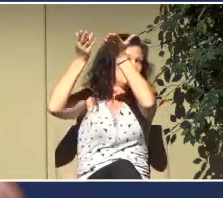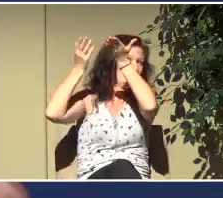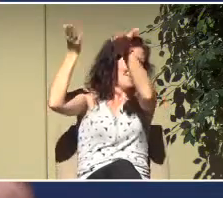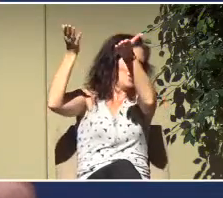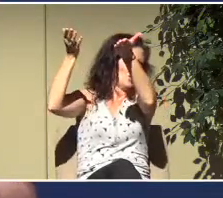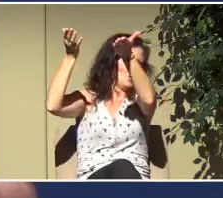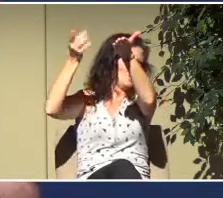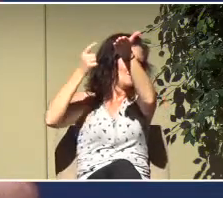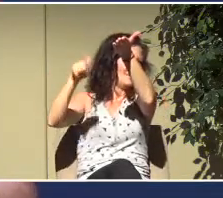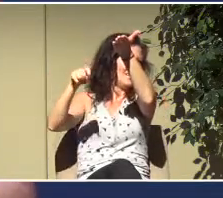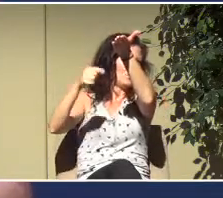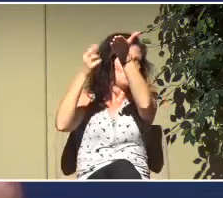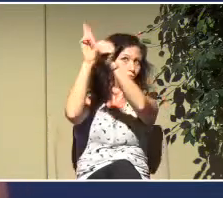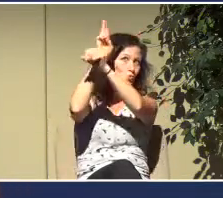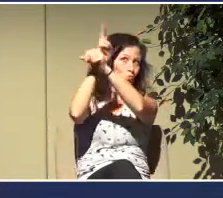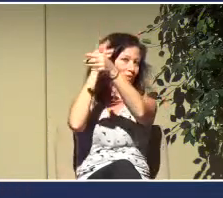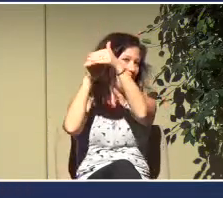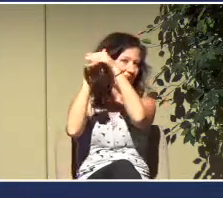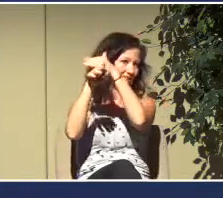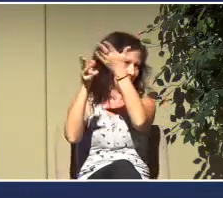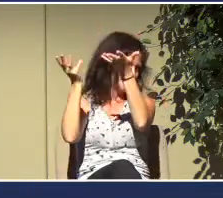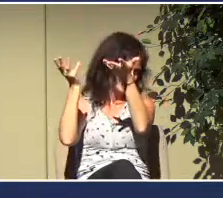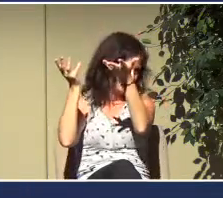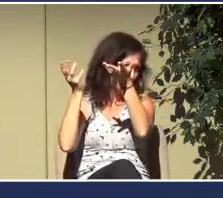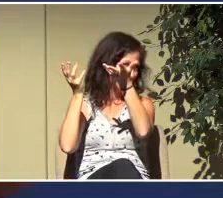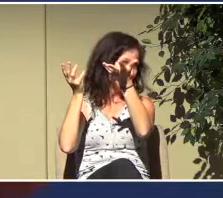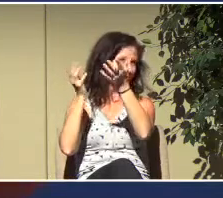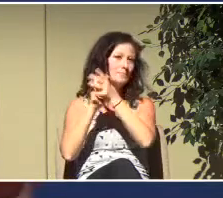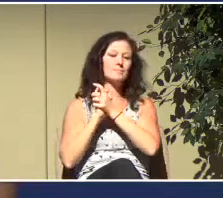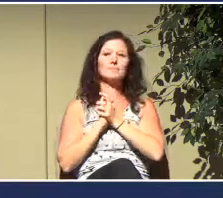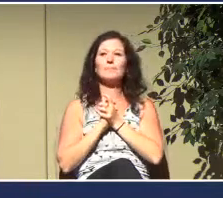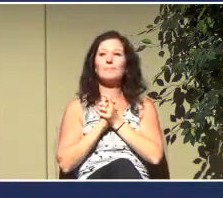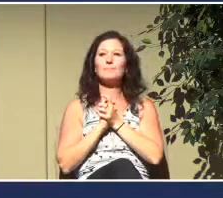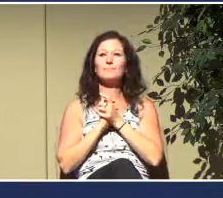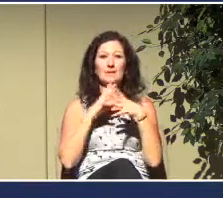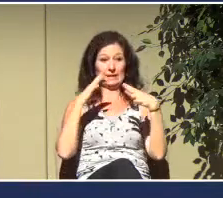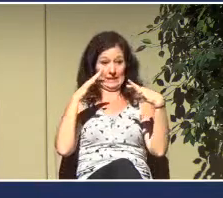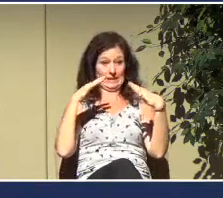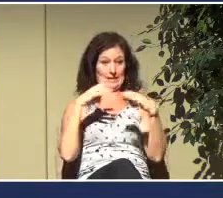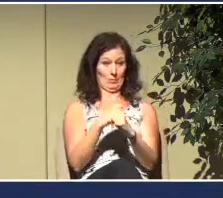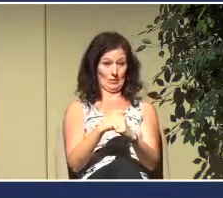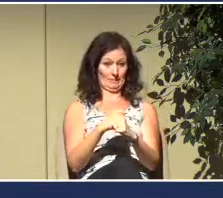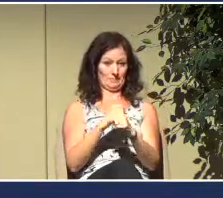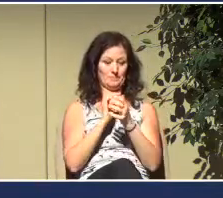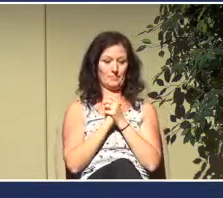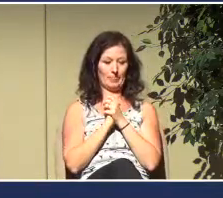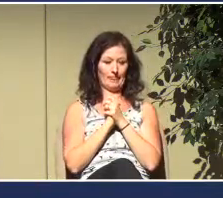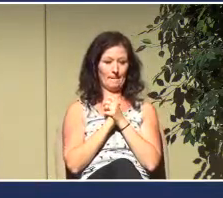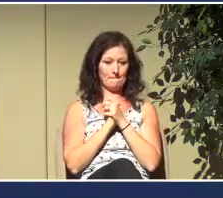Got it? Okay. Summary so far.